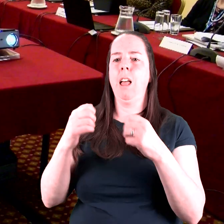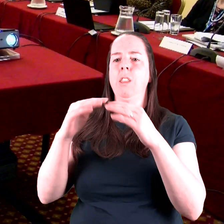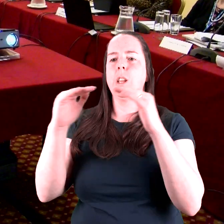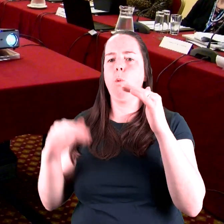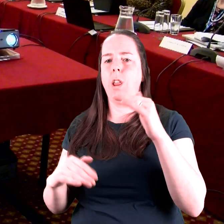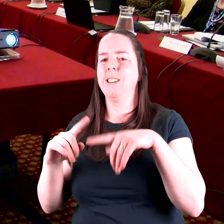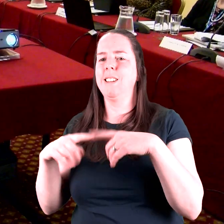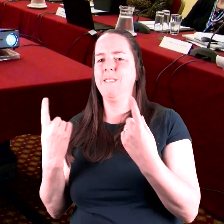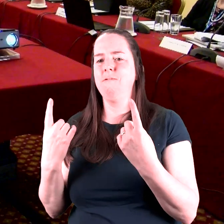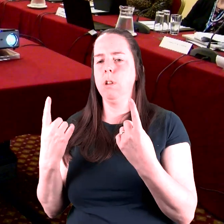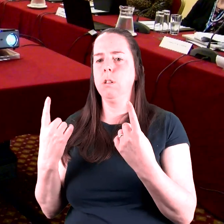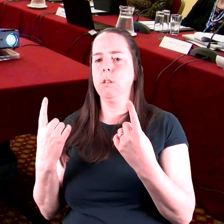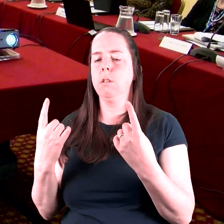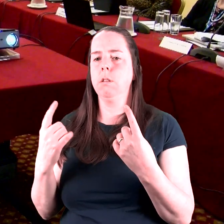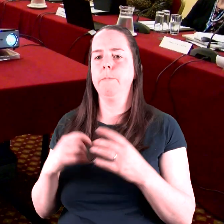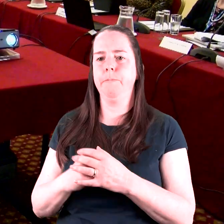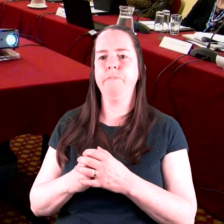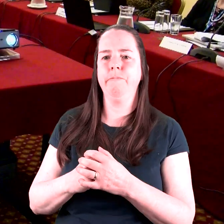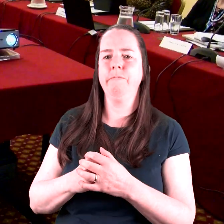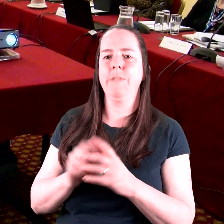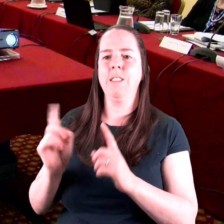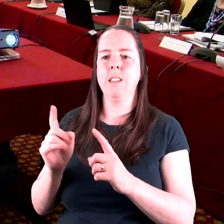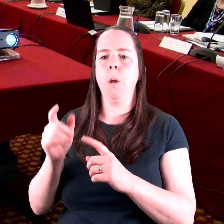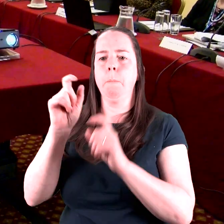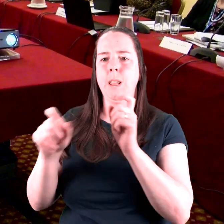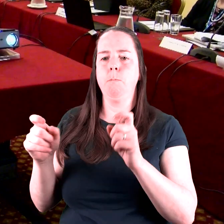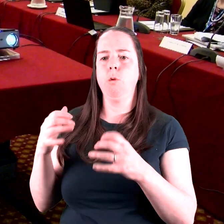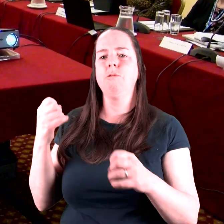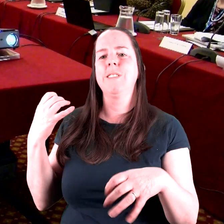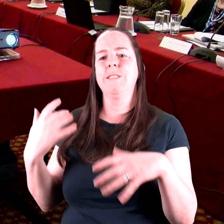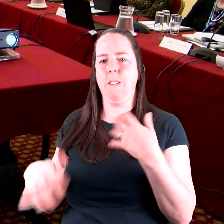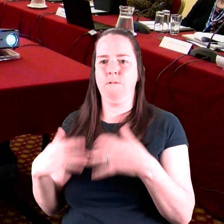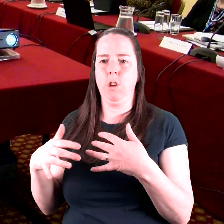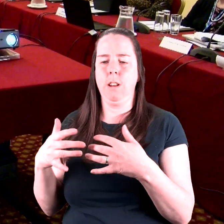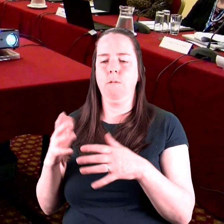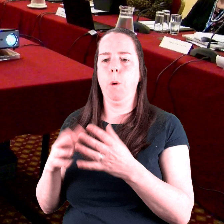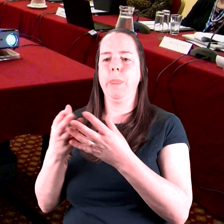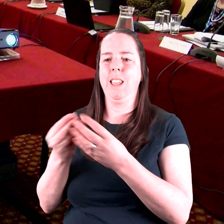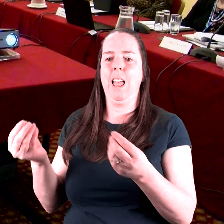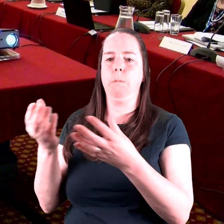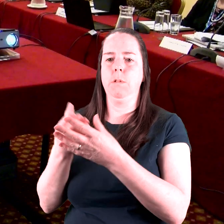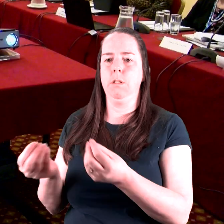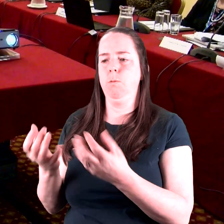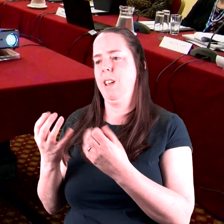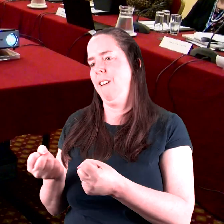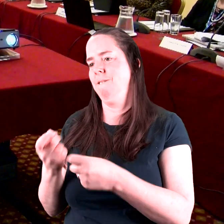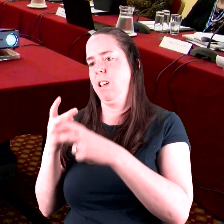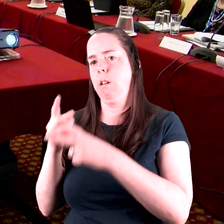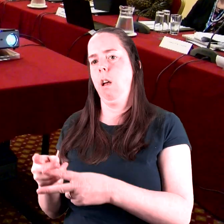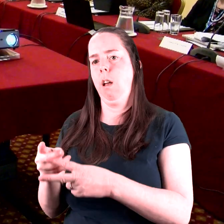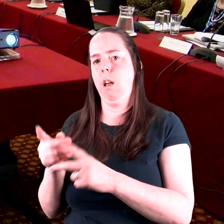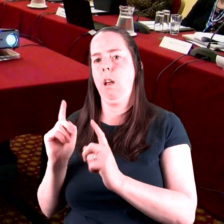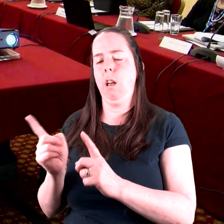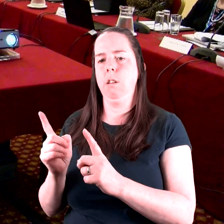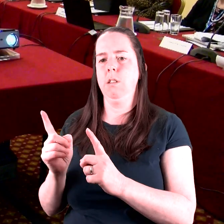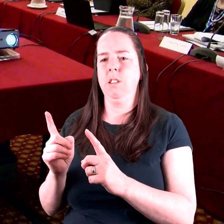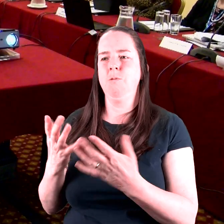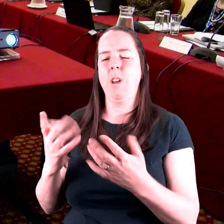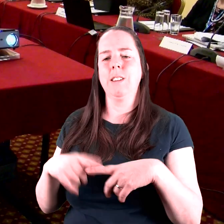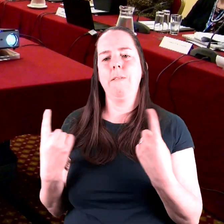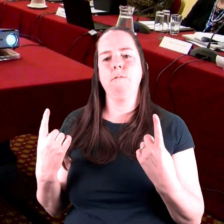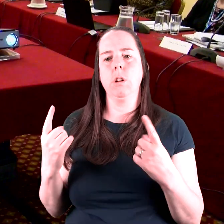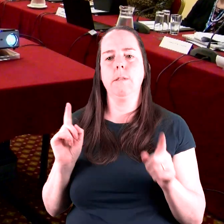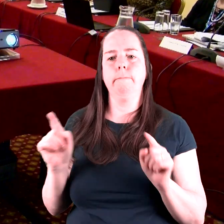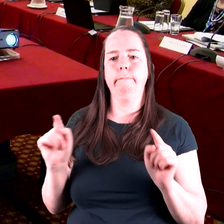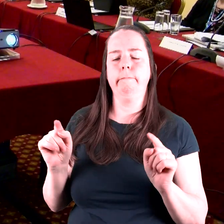health inequality is a different concept. These are people that are actually suffering from the gaps that we see in terms of care being given to them.